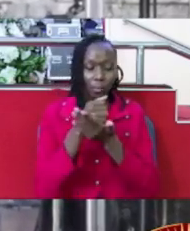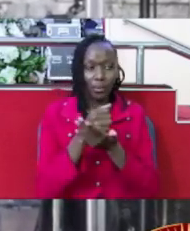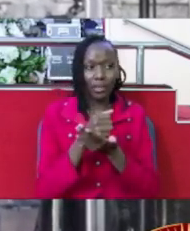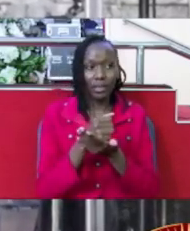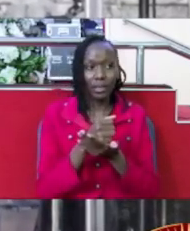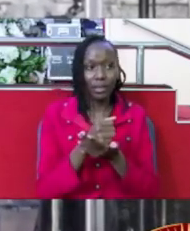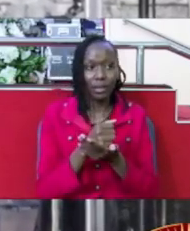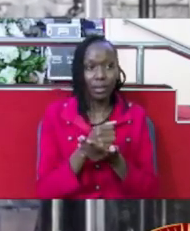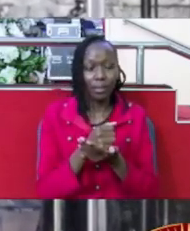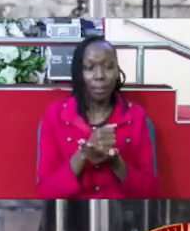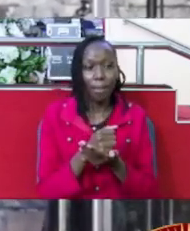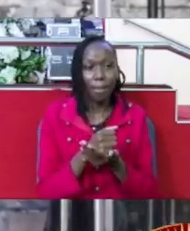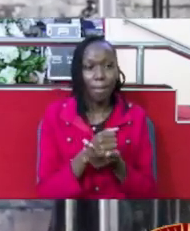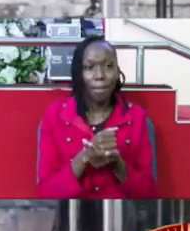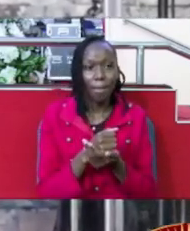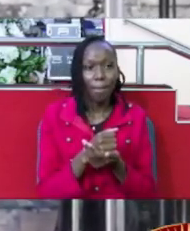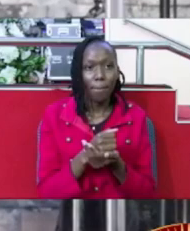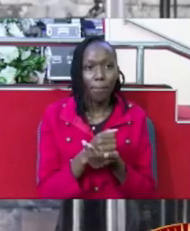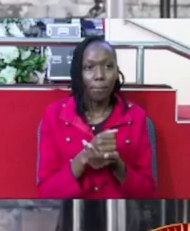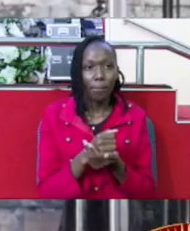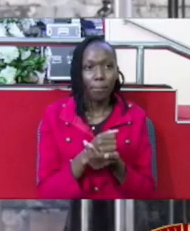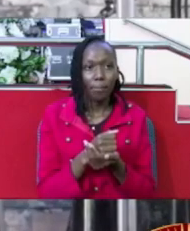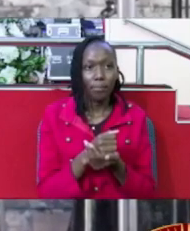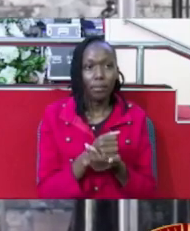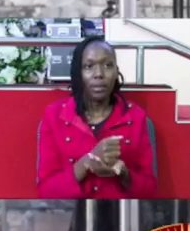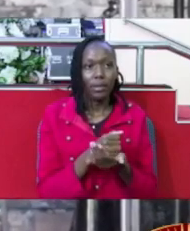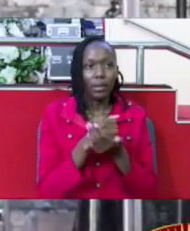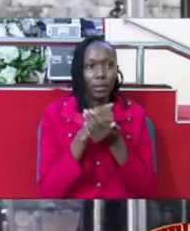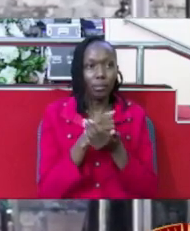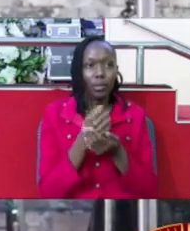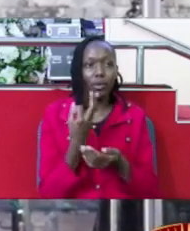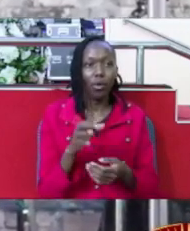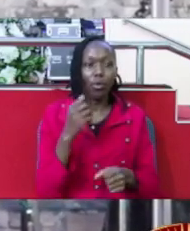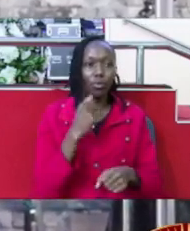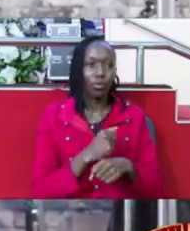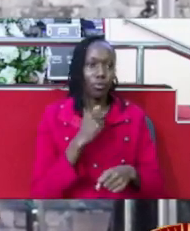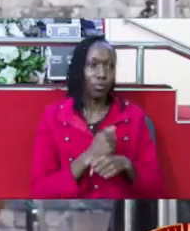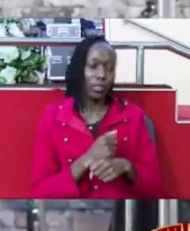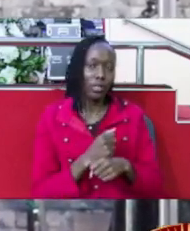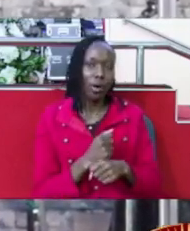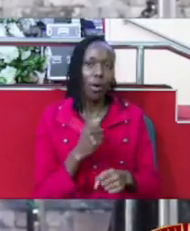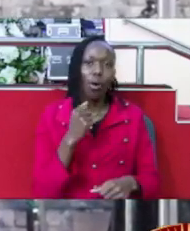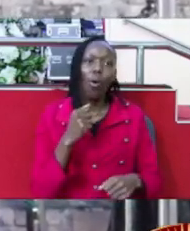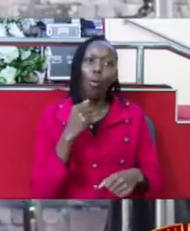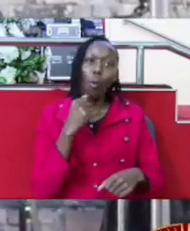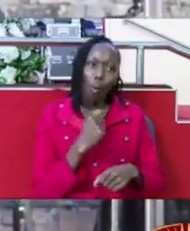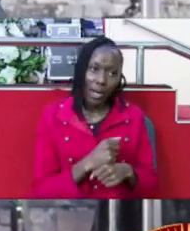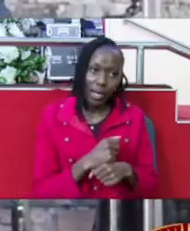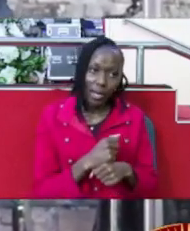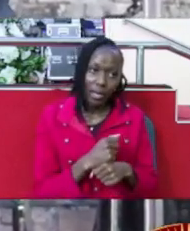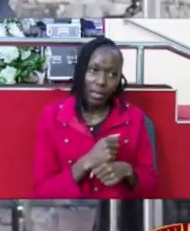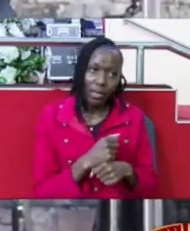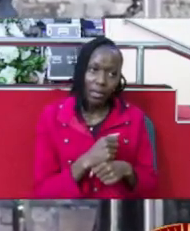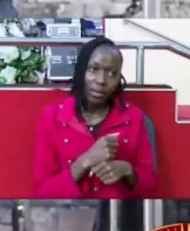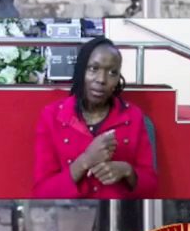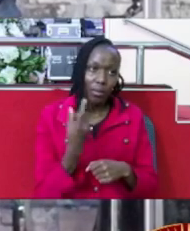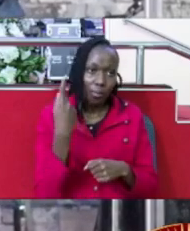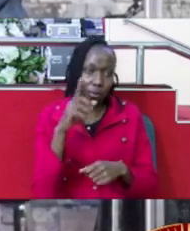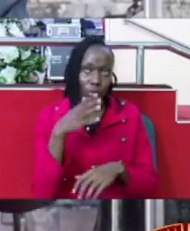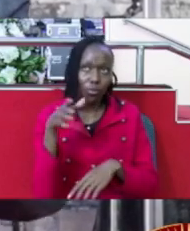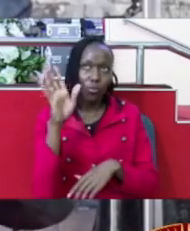Ni kusaidia ama kupa mkono. The action of helping or doing work for someone. Jambo la kufanya kwa sababu ya